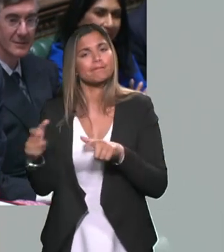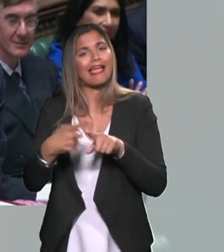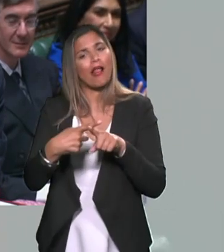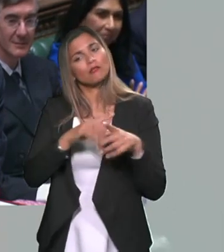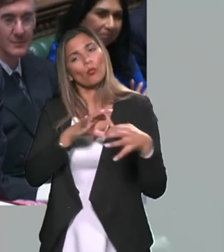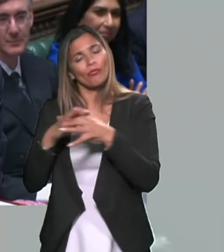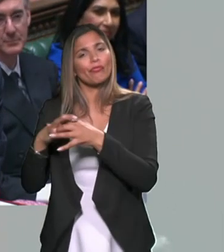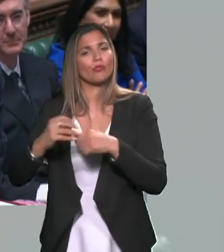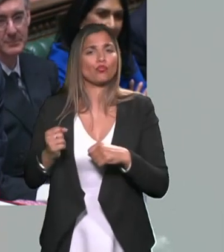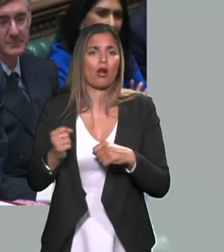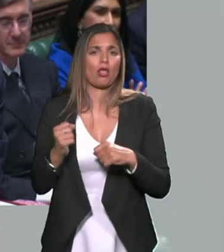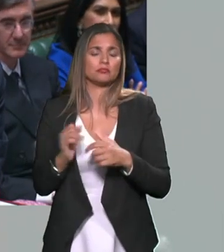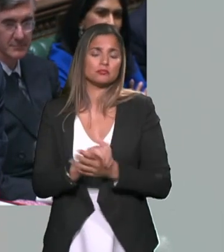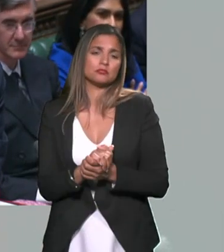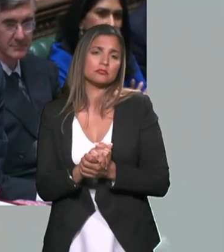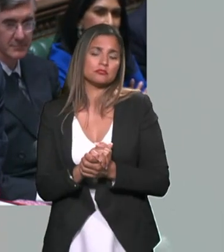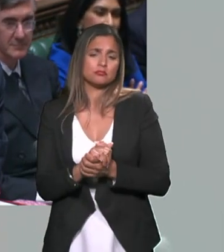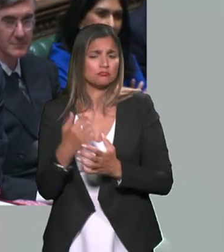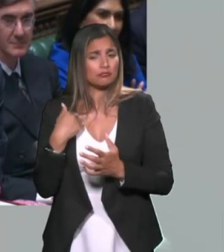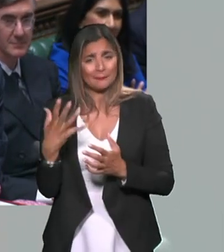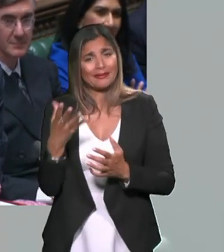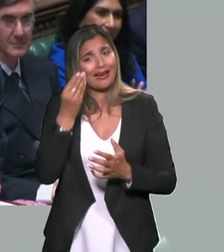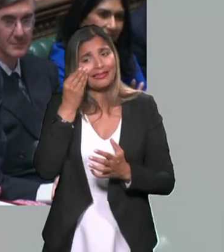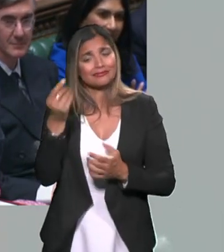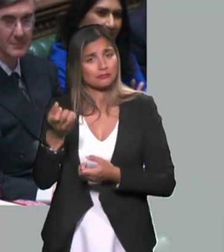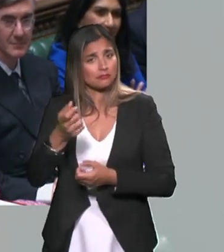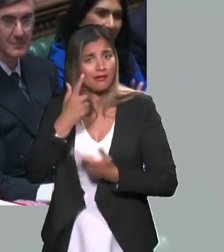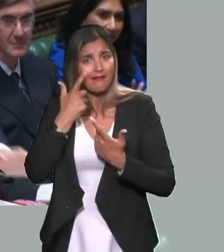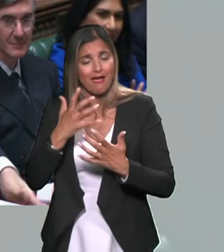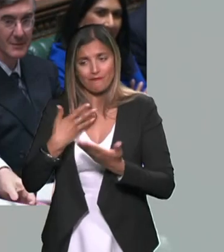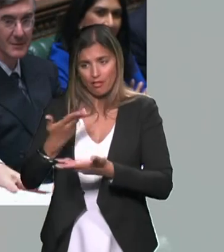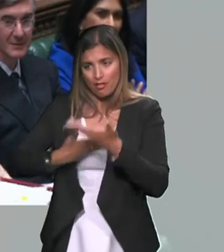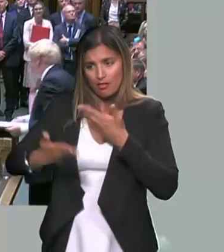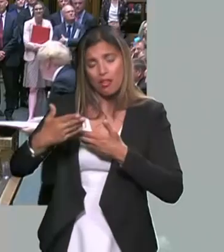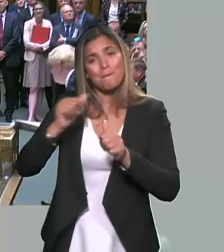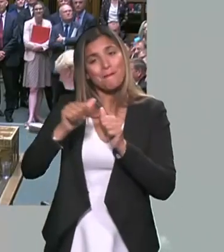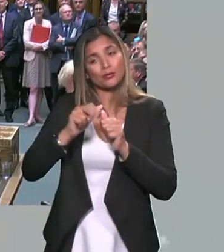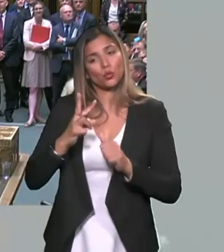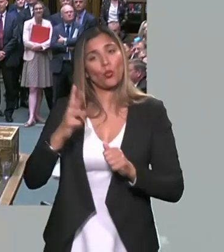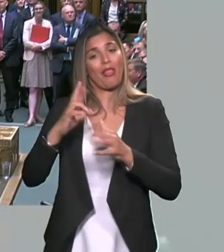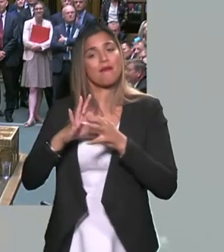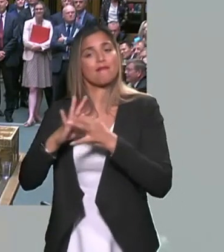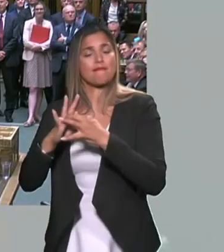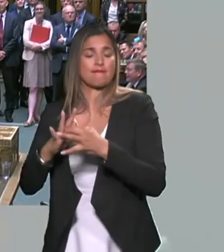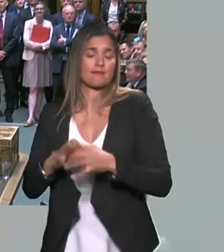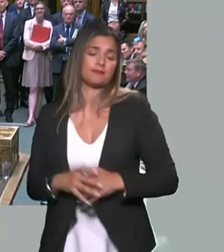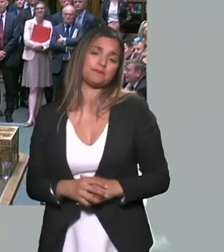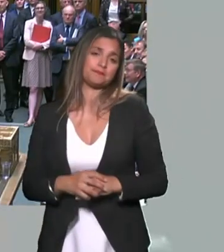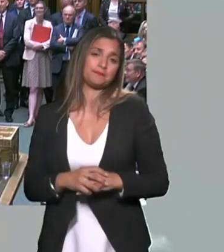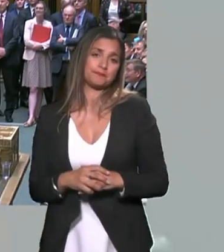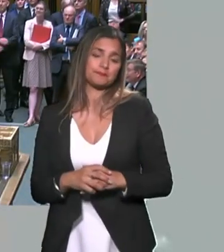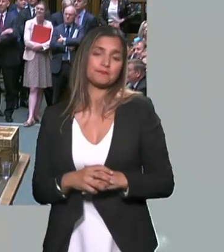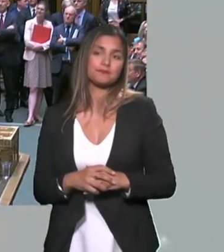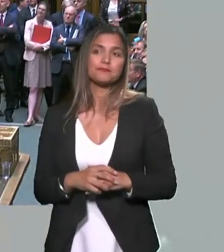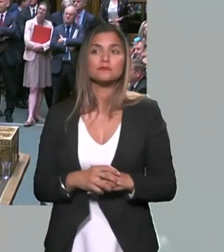Speaker, having listened to him very carefully for years and years now, is that we are much, much better together. Ian Blackford. I can say with